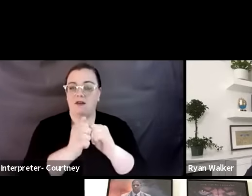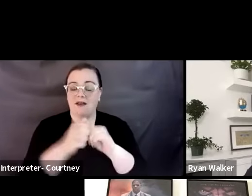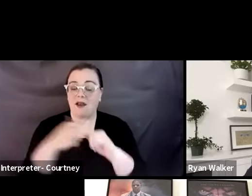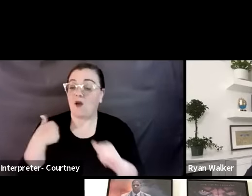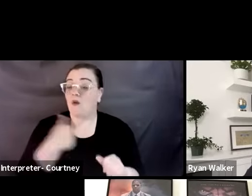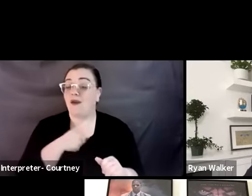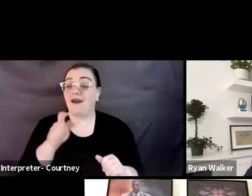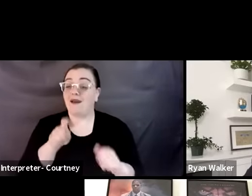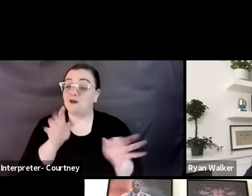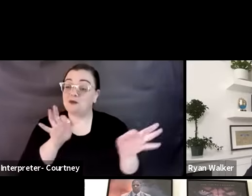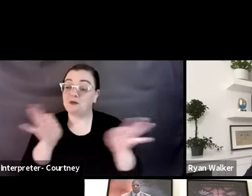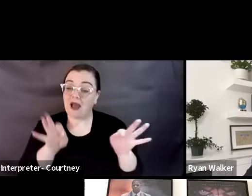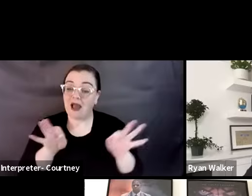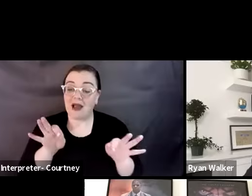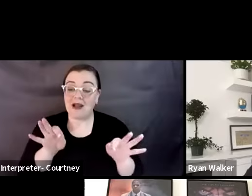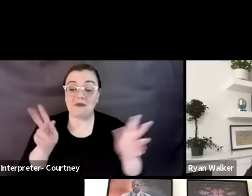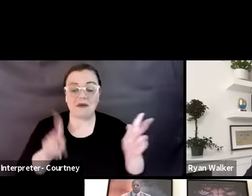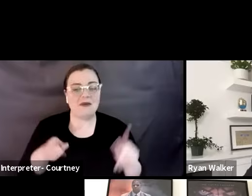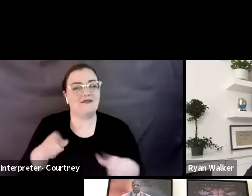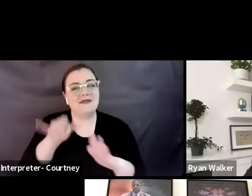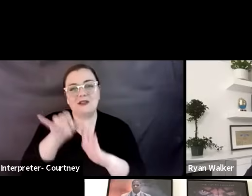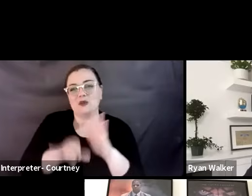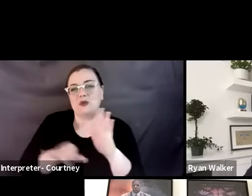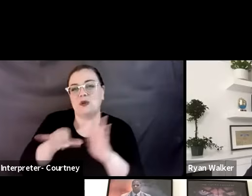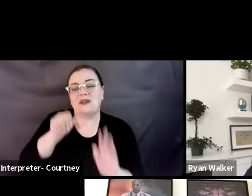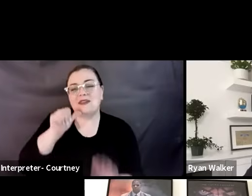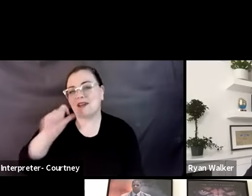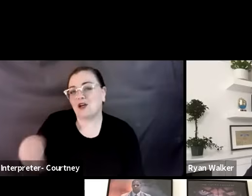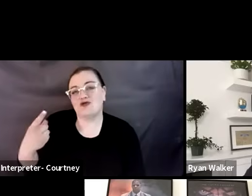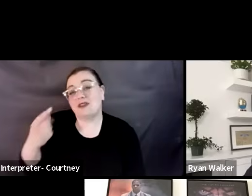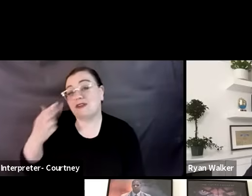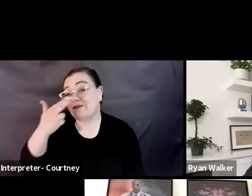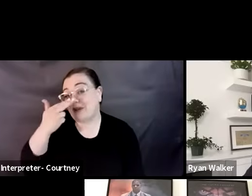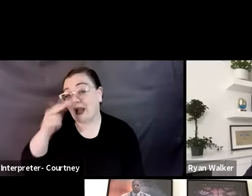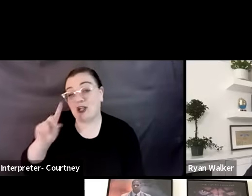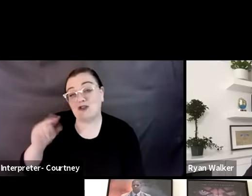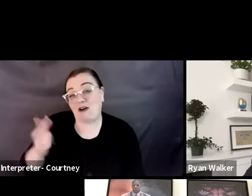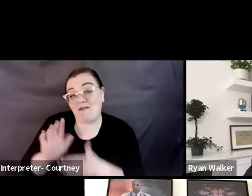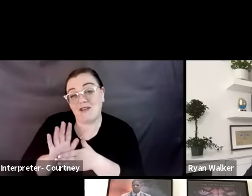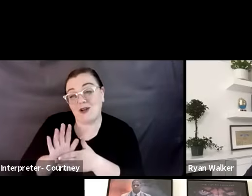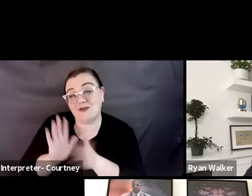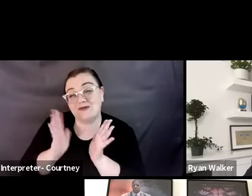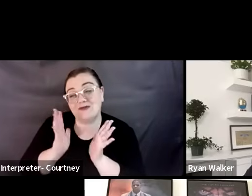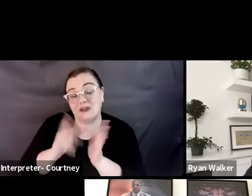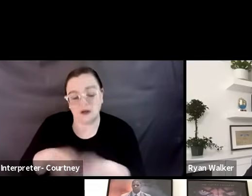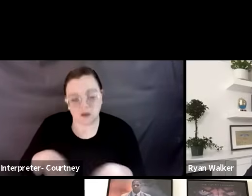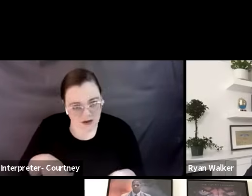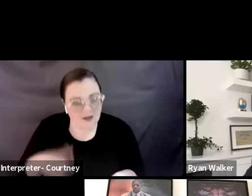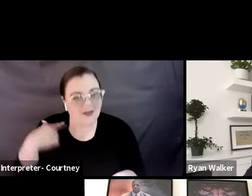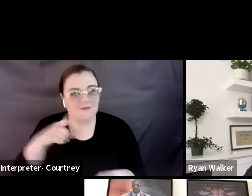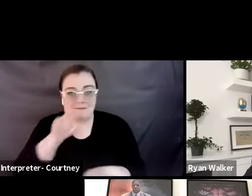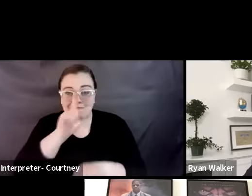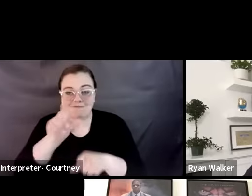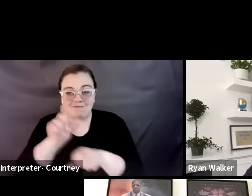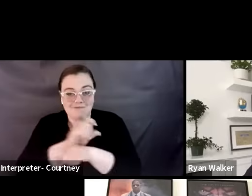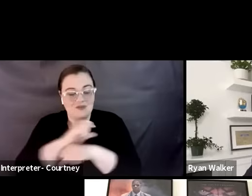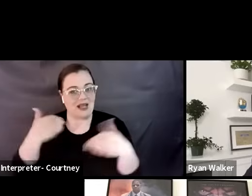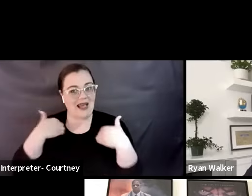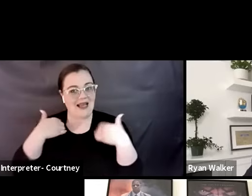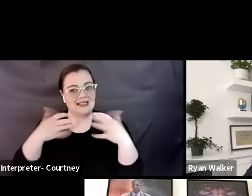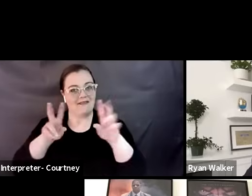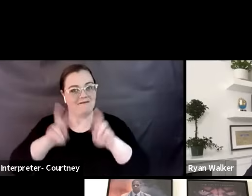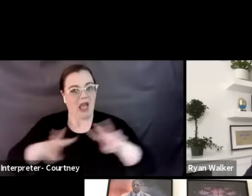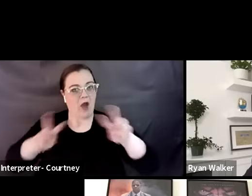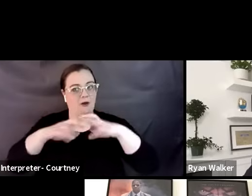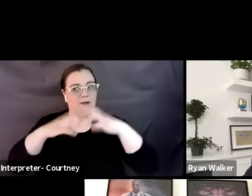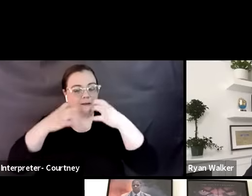people that YouTube was more than just a platform for funny dog videos, that there was a value, a dollar